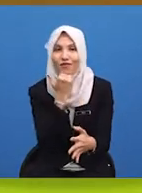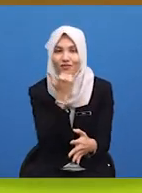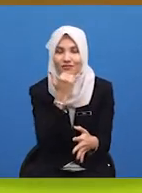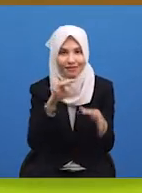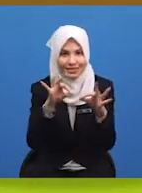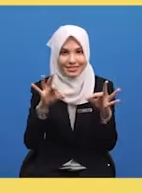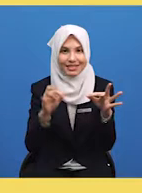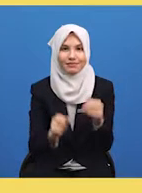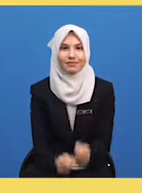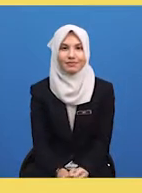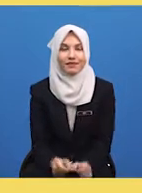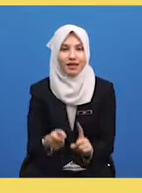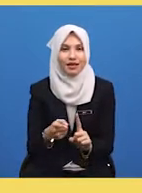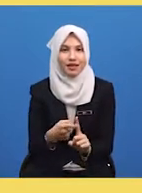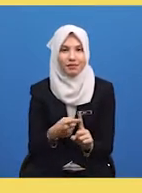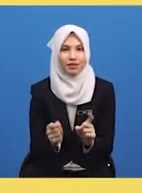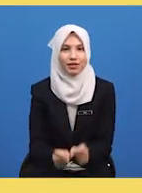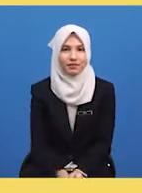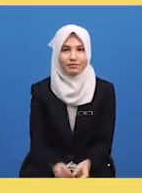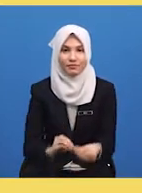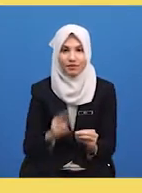statements. Number one,